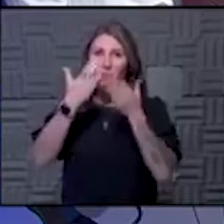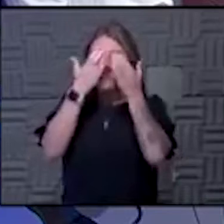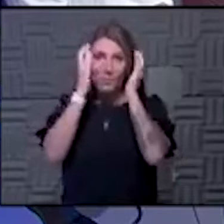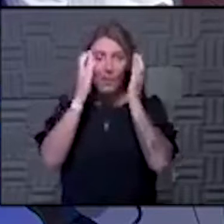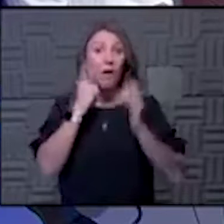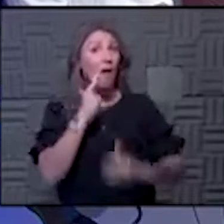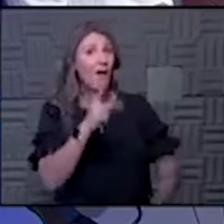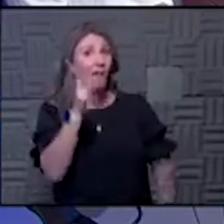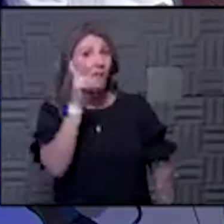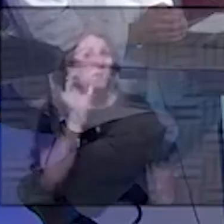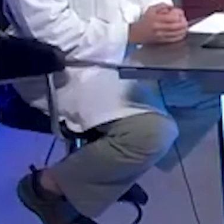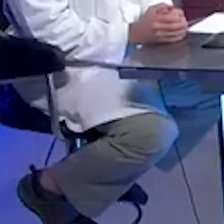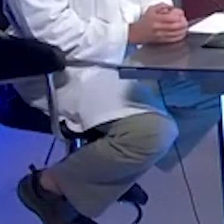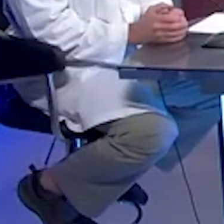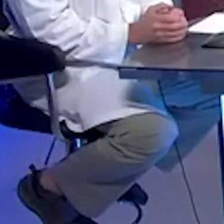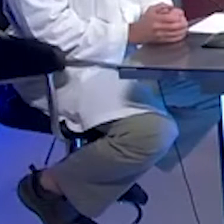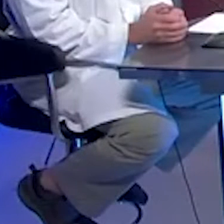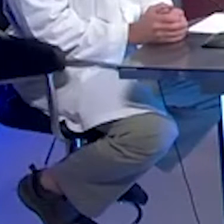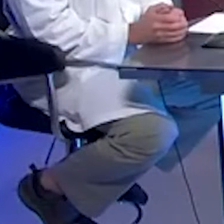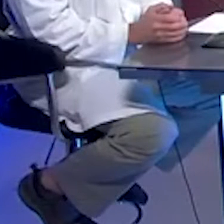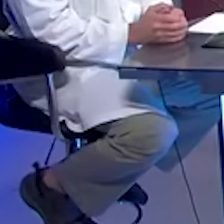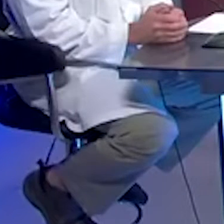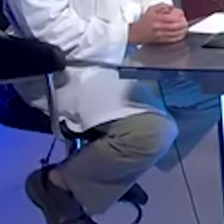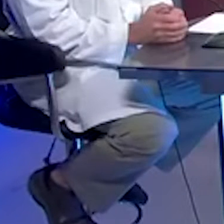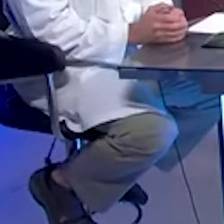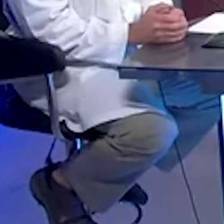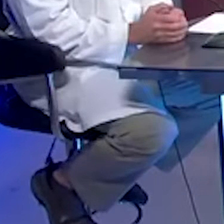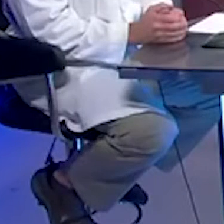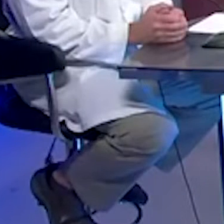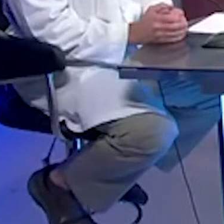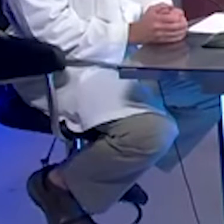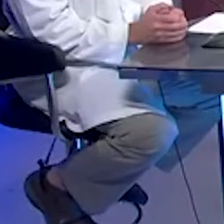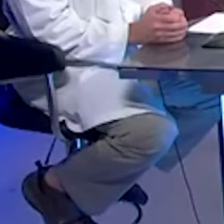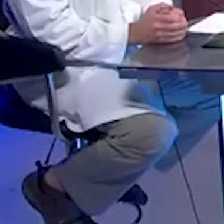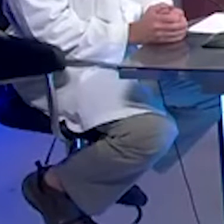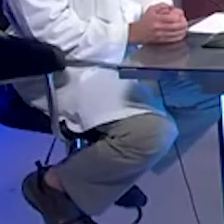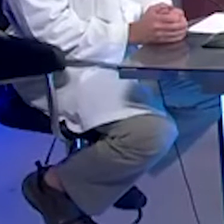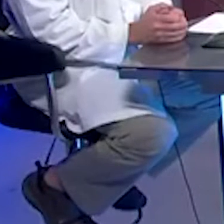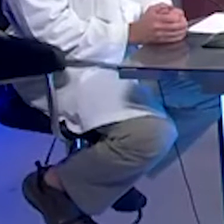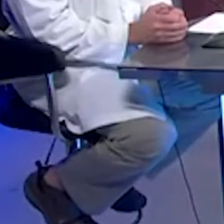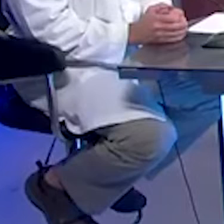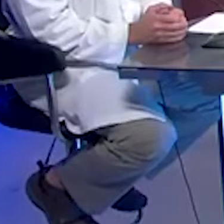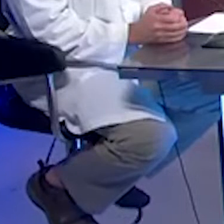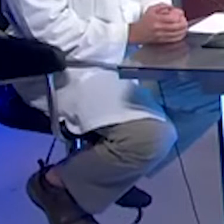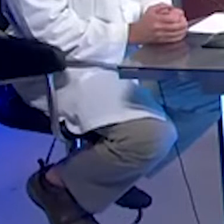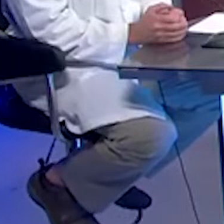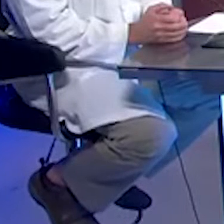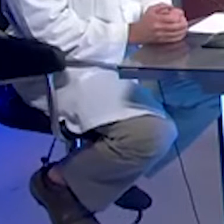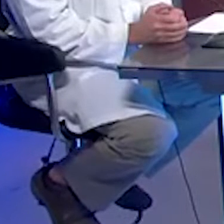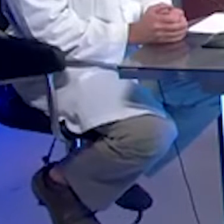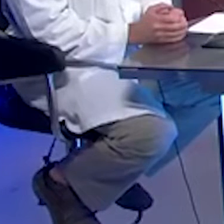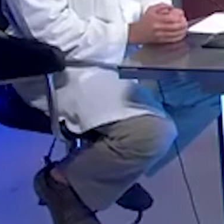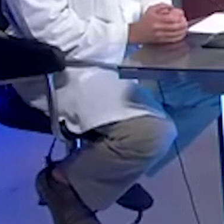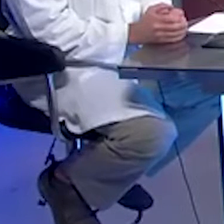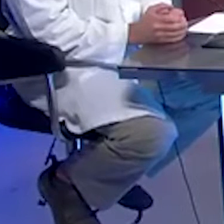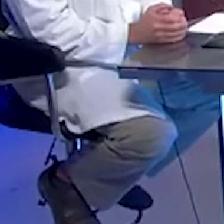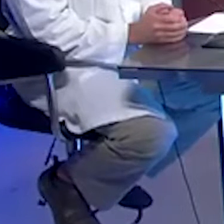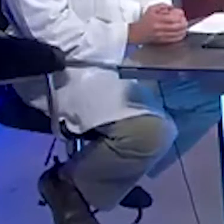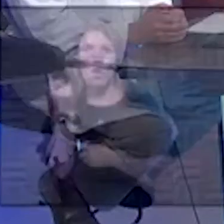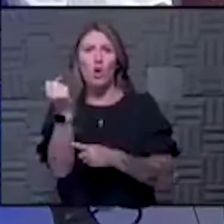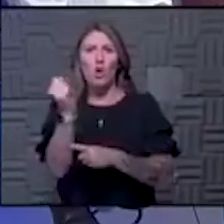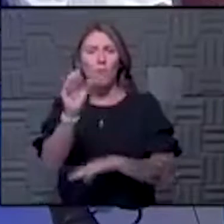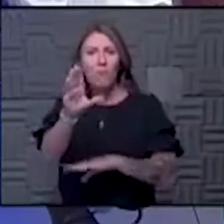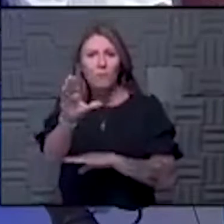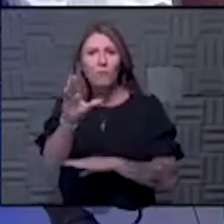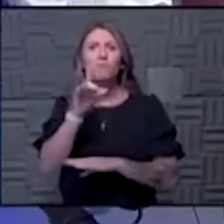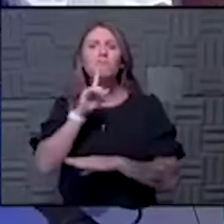the exact same thing, and I've seen some of those gatherings when I was doing a bike ride with my wife on Saturday afternoon,